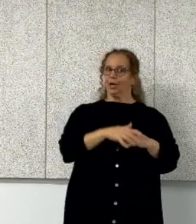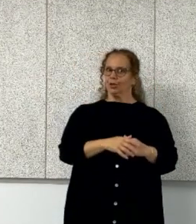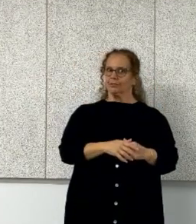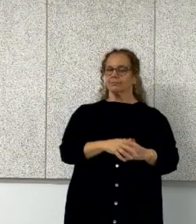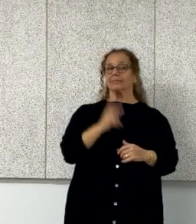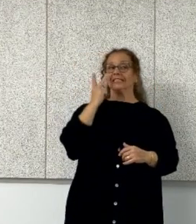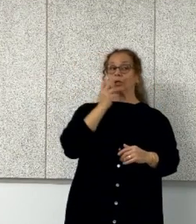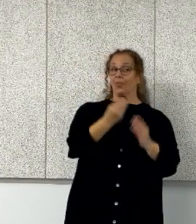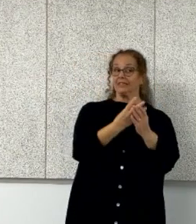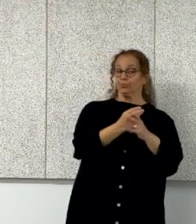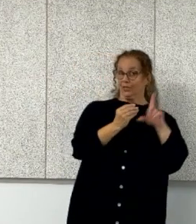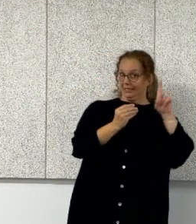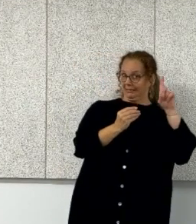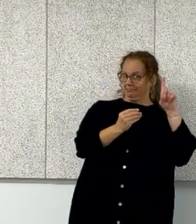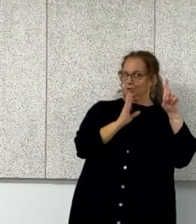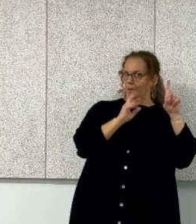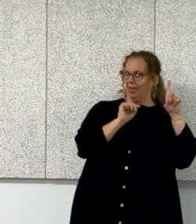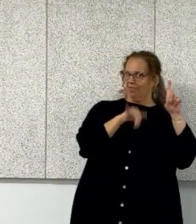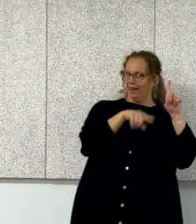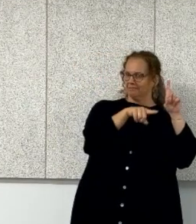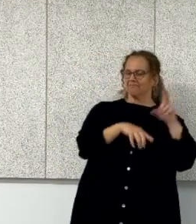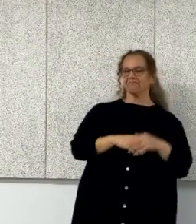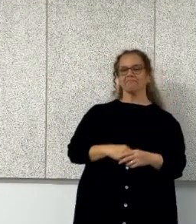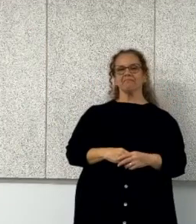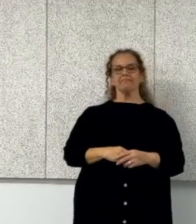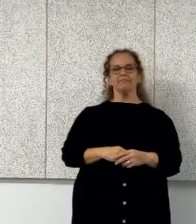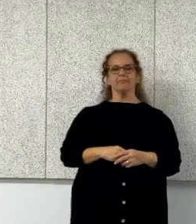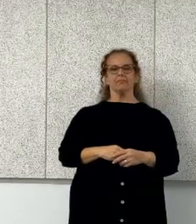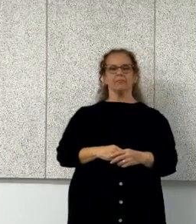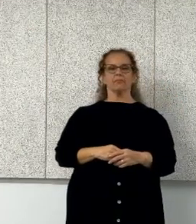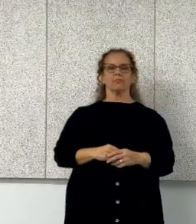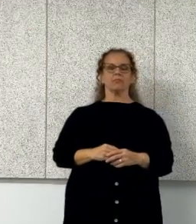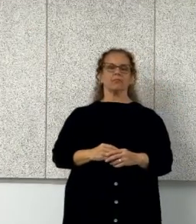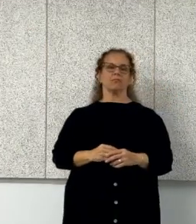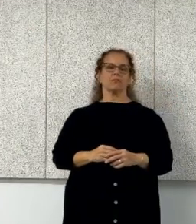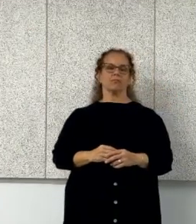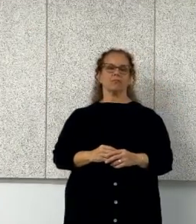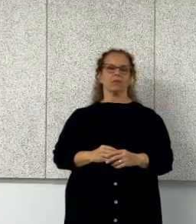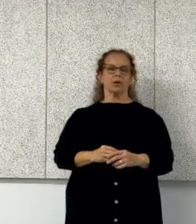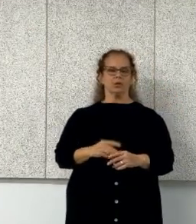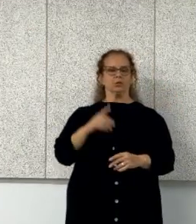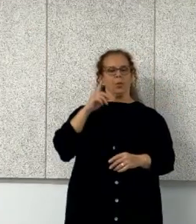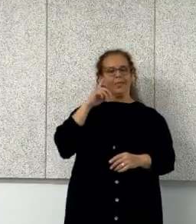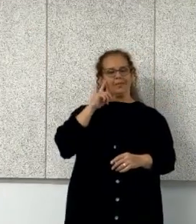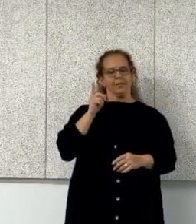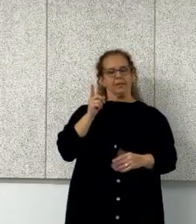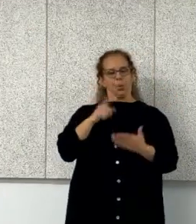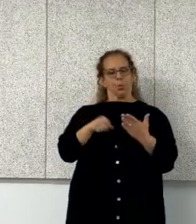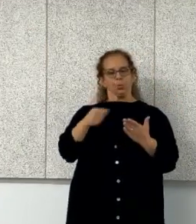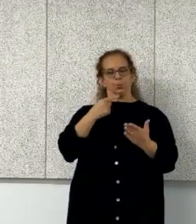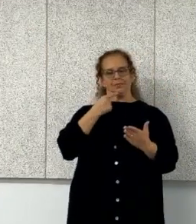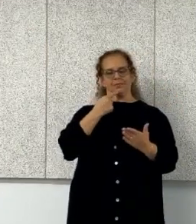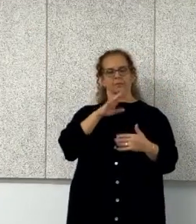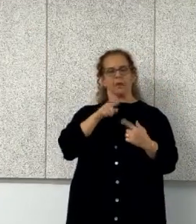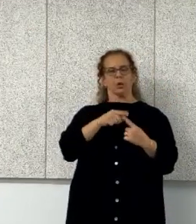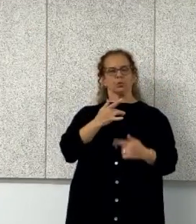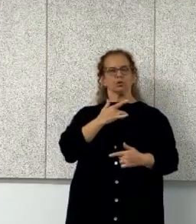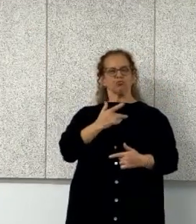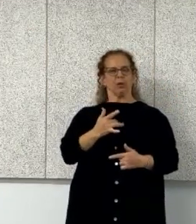spring. So, you know, this isn't, I think that what we've heard about trends so far has a lot of optimism,